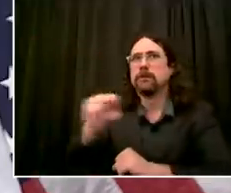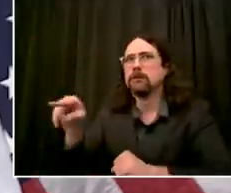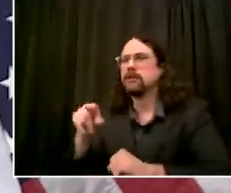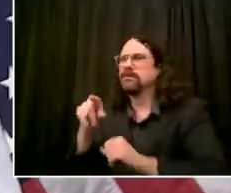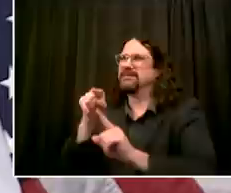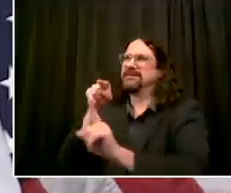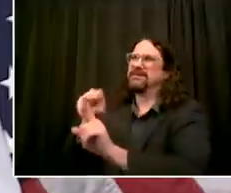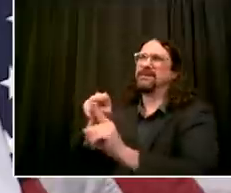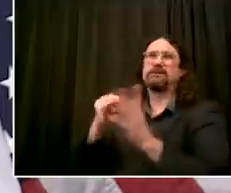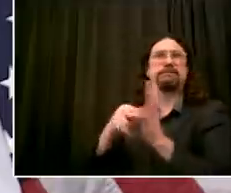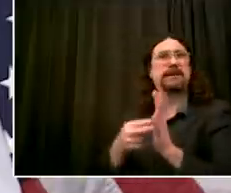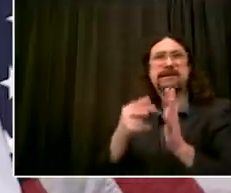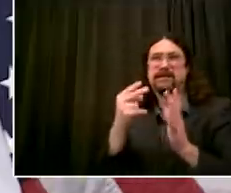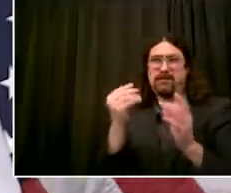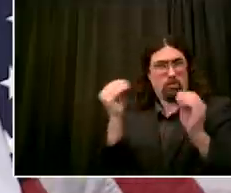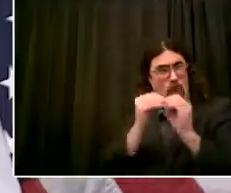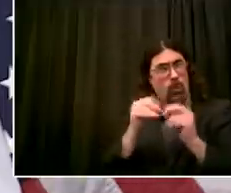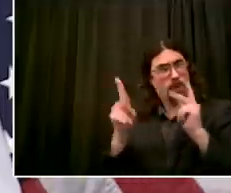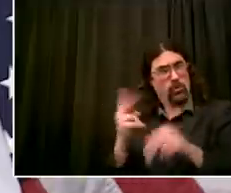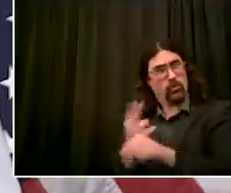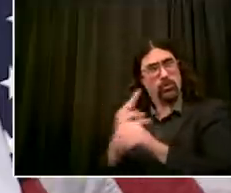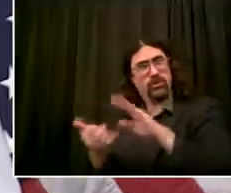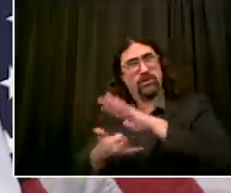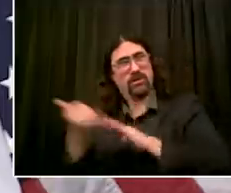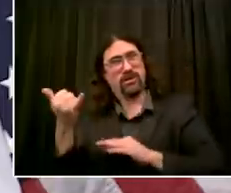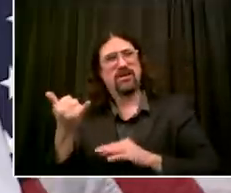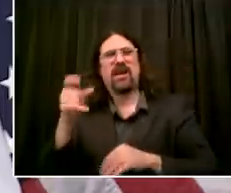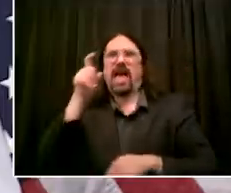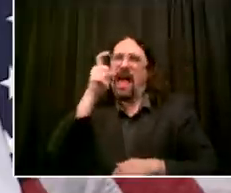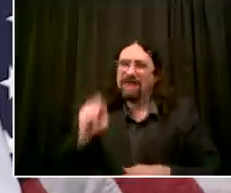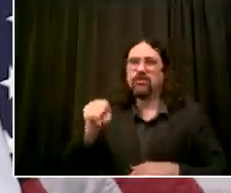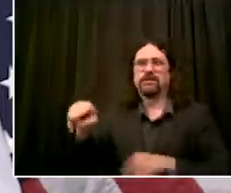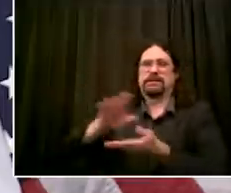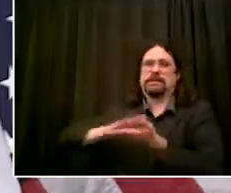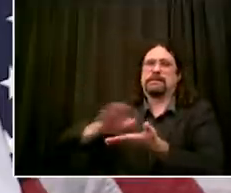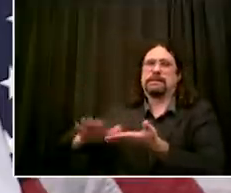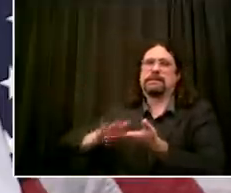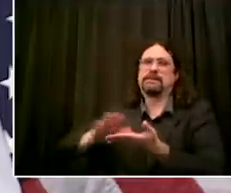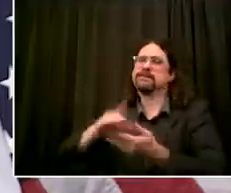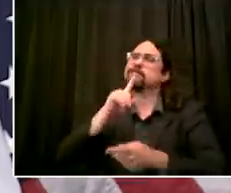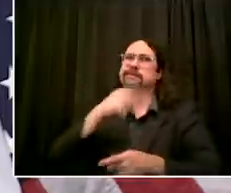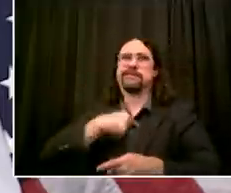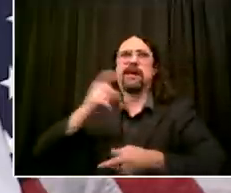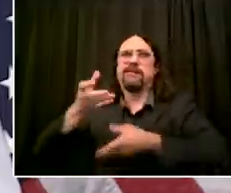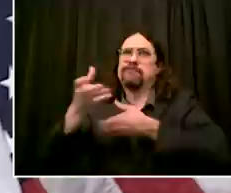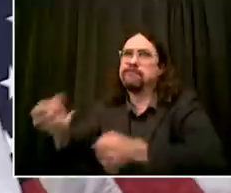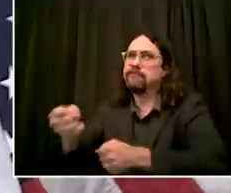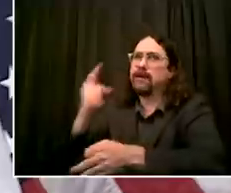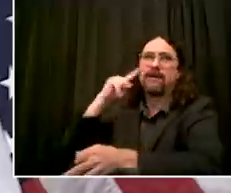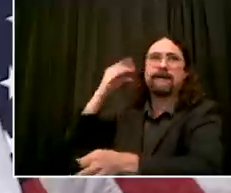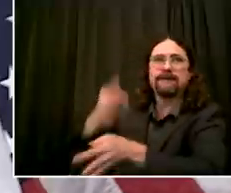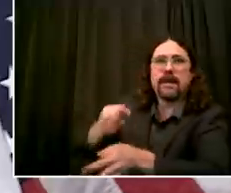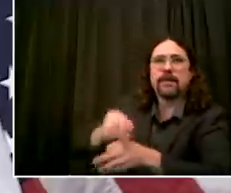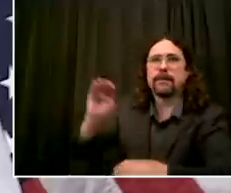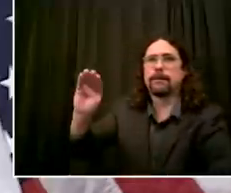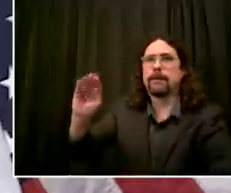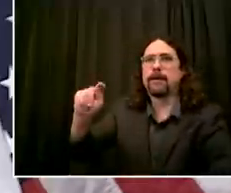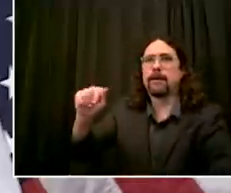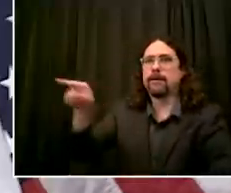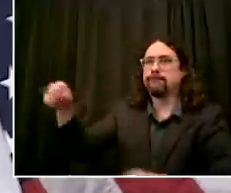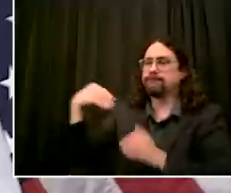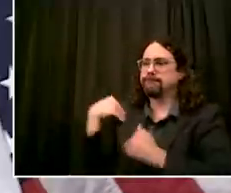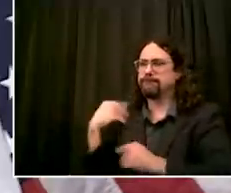Foy. Constructive conversation. We've offered ideas to the MTA about what we think will make it work better, and we want to partner with the MTA to get it